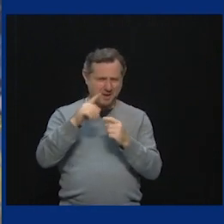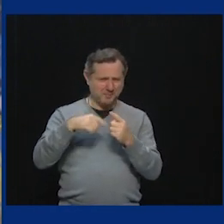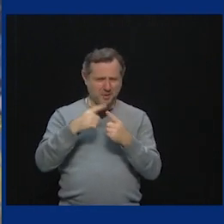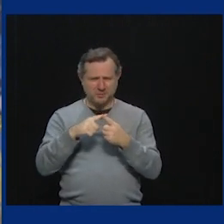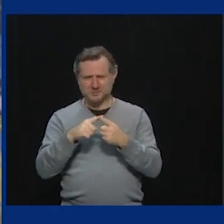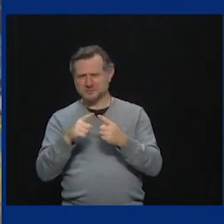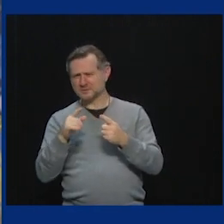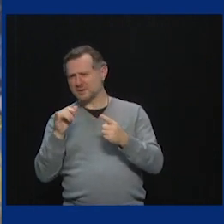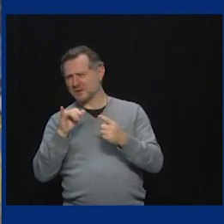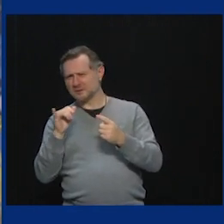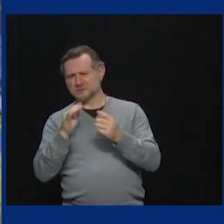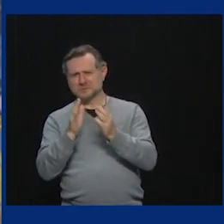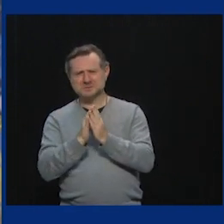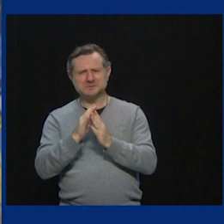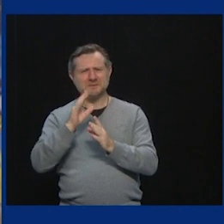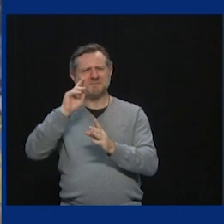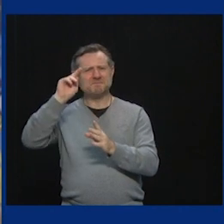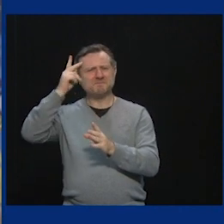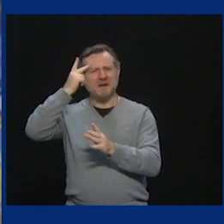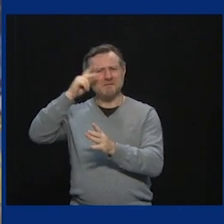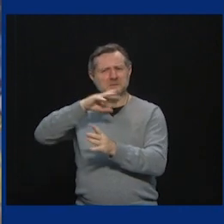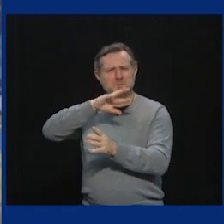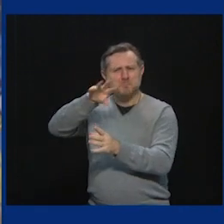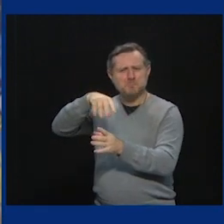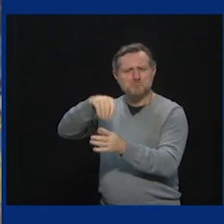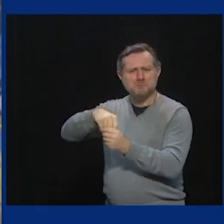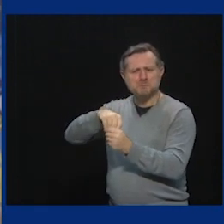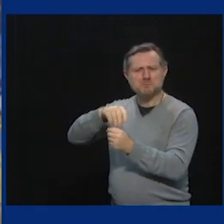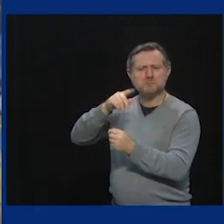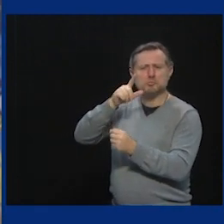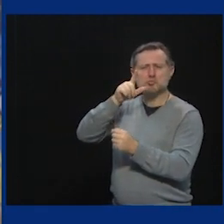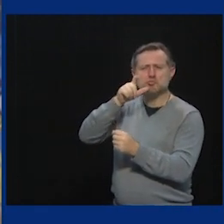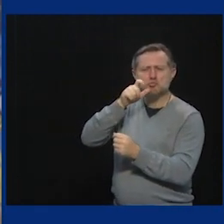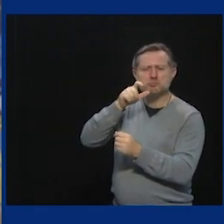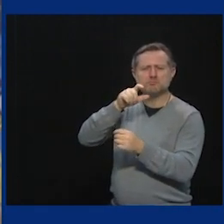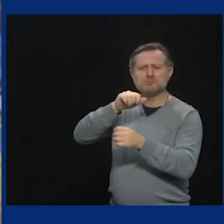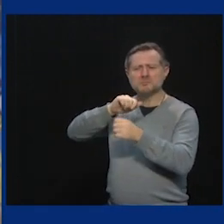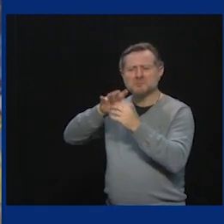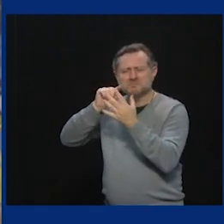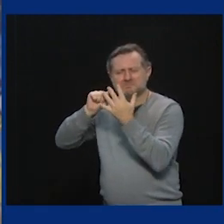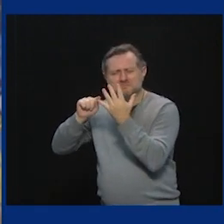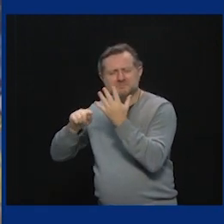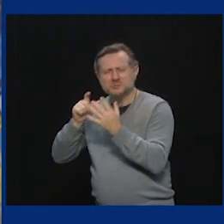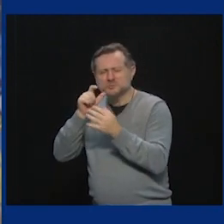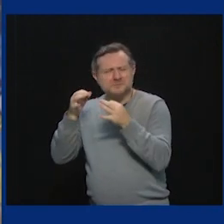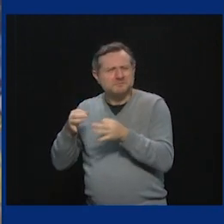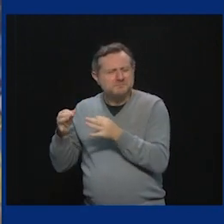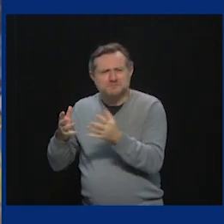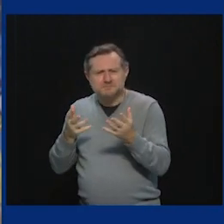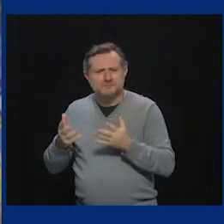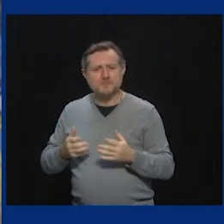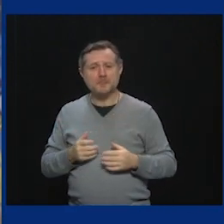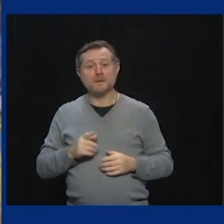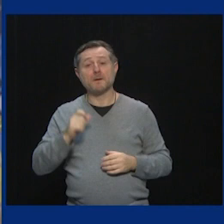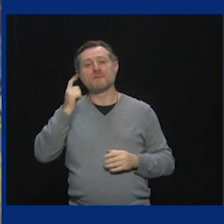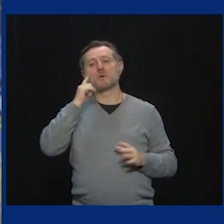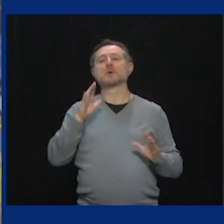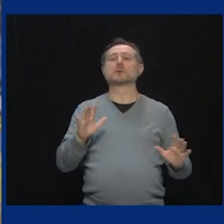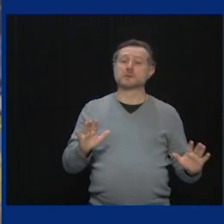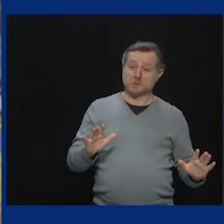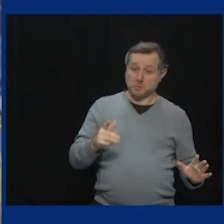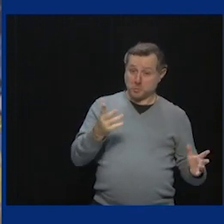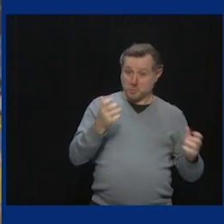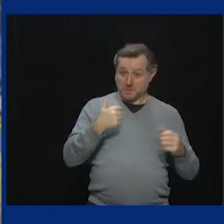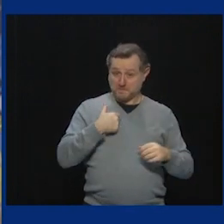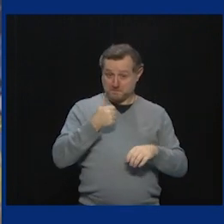the politics here, and who shoulders the blame ultimately? Well, if you're looking for me to point blame at somebody, I